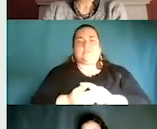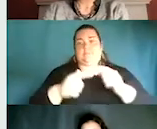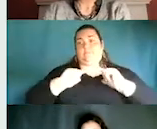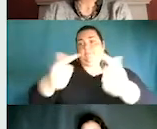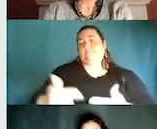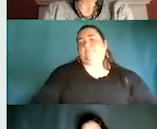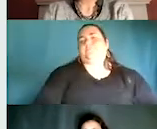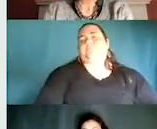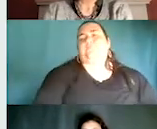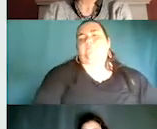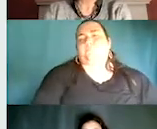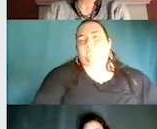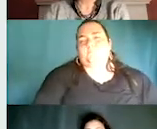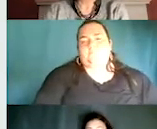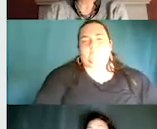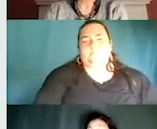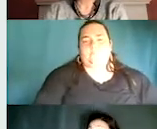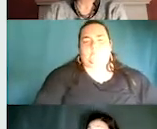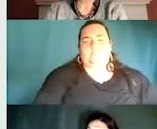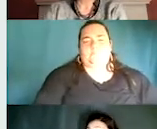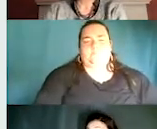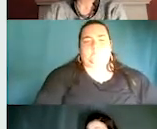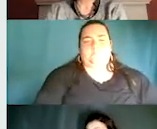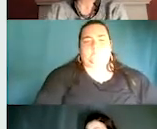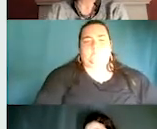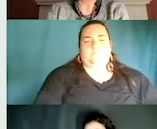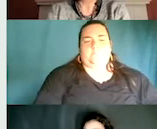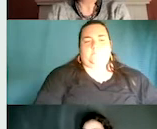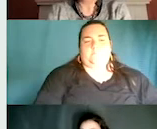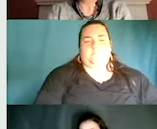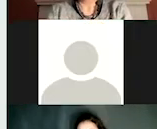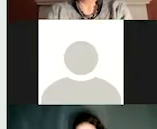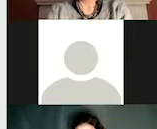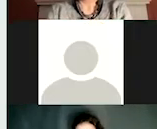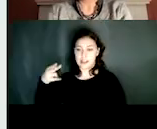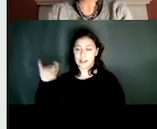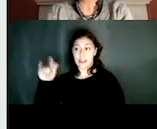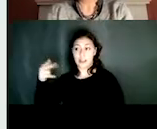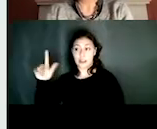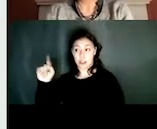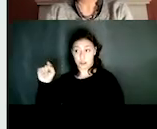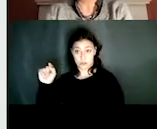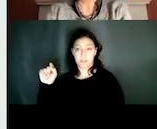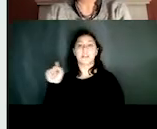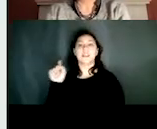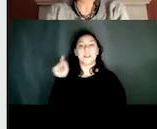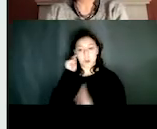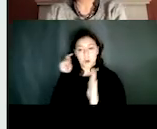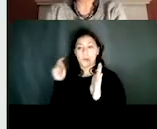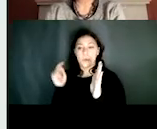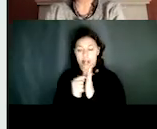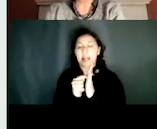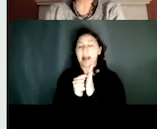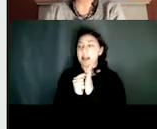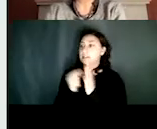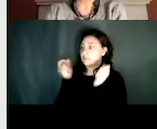Christina Bailey Heithold illustrates the generational effect that good advising can have. A former advisee who worked with Dr. Bailey Heithold